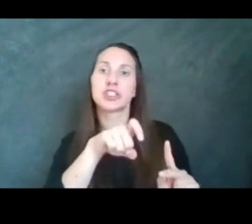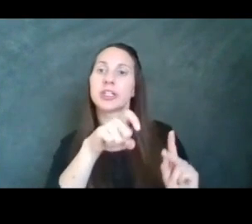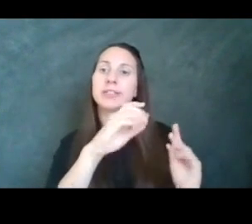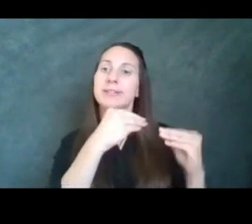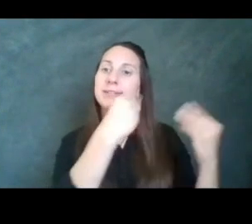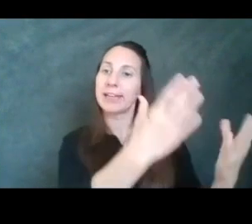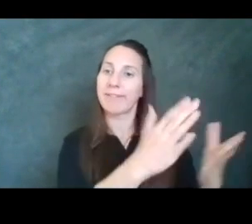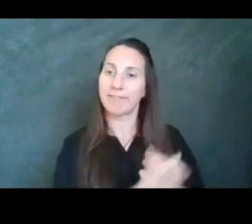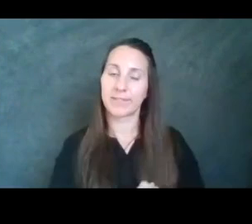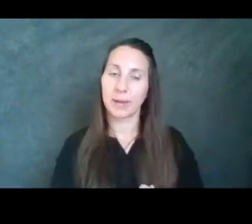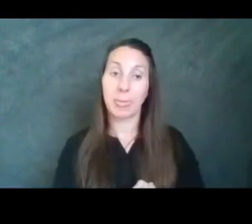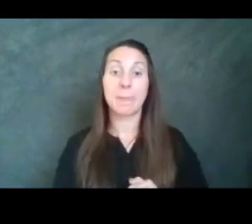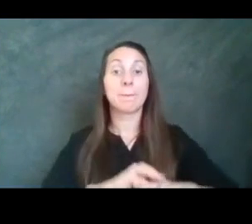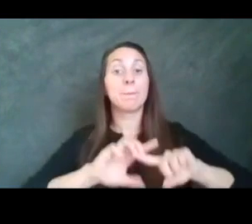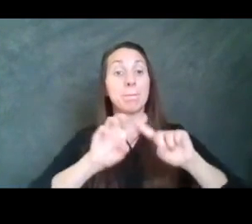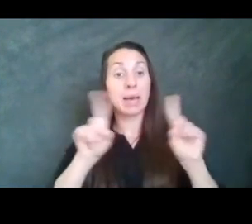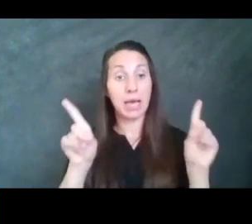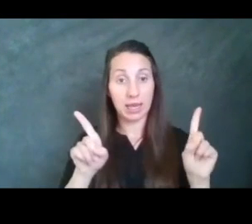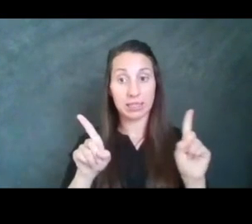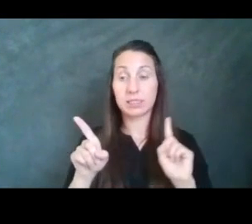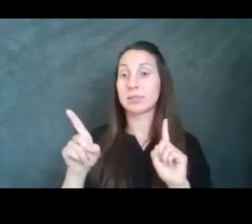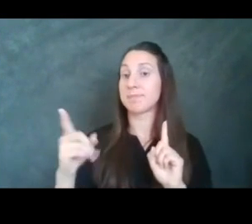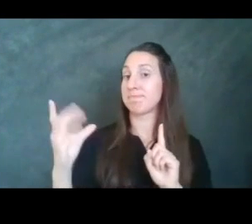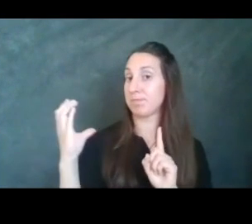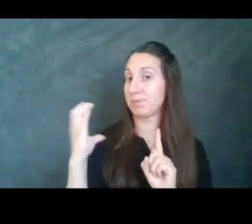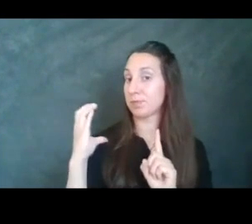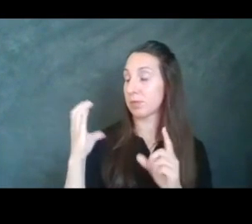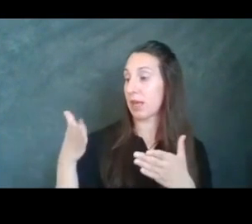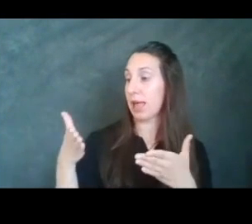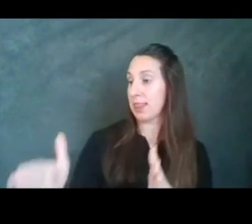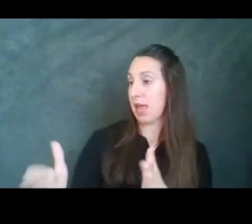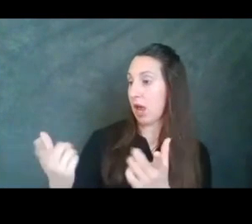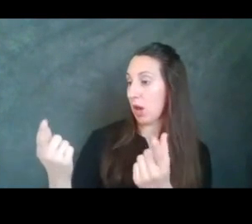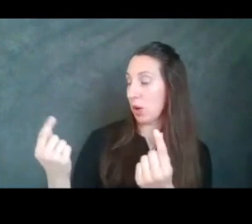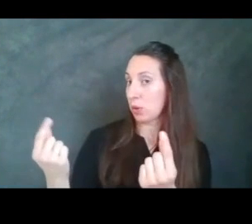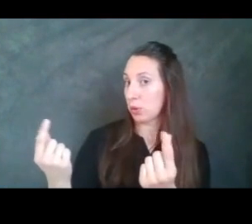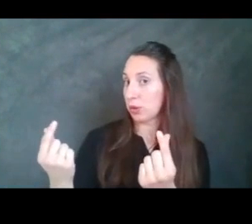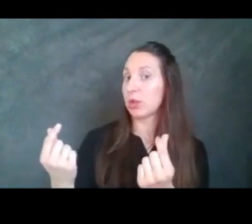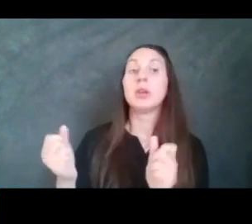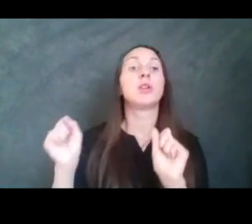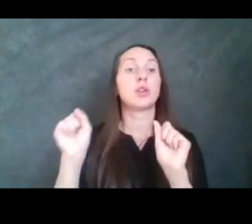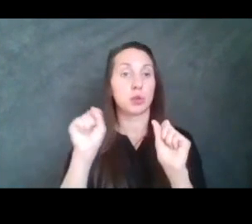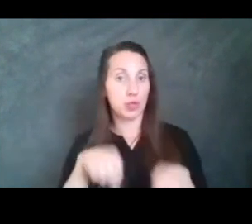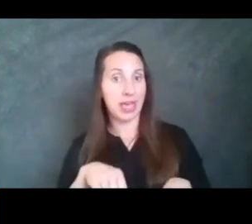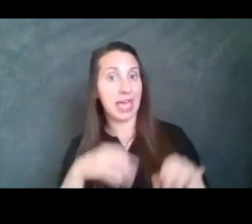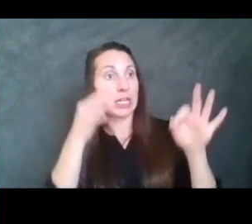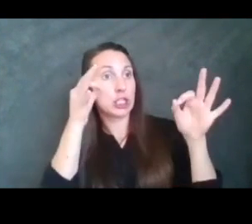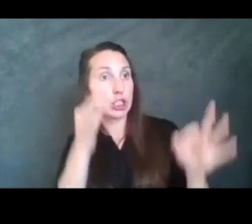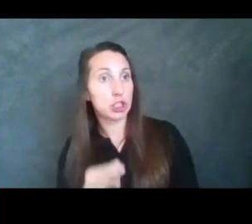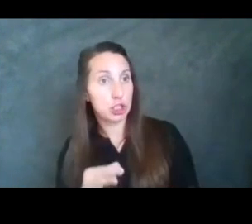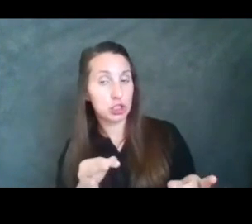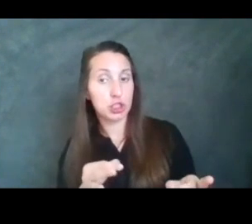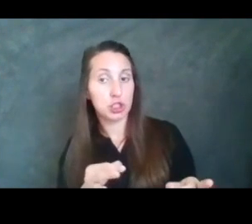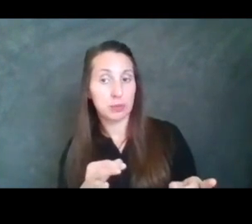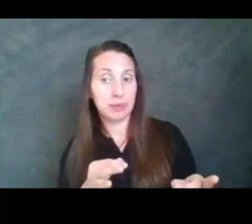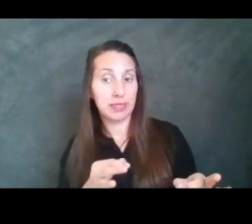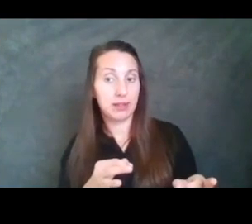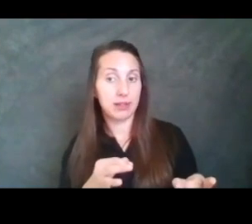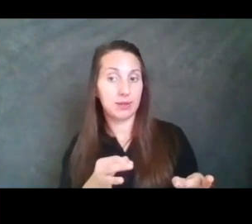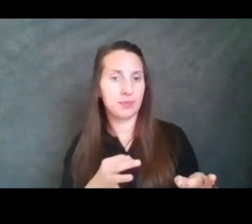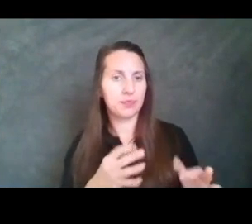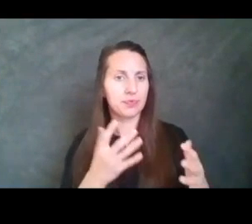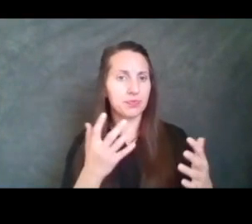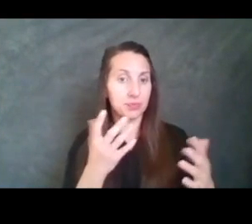you are permitted to do is ask, determine what, what the